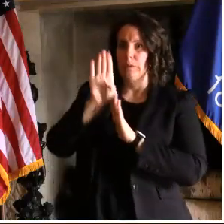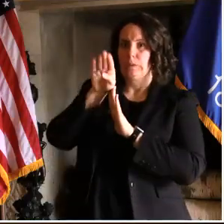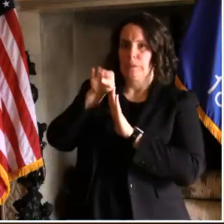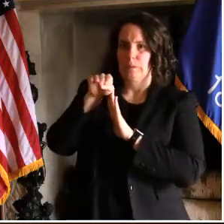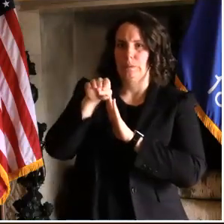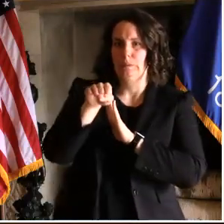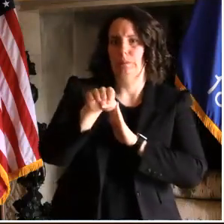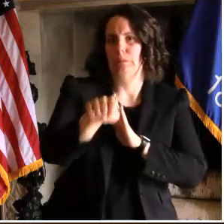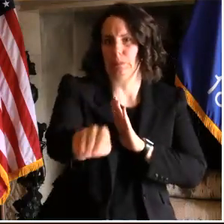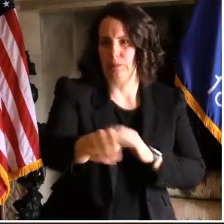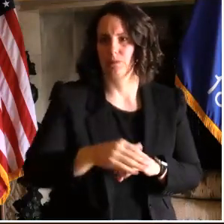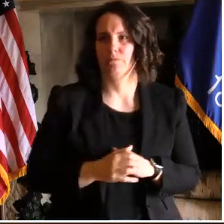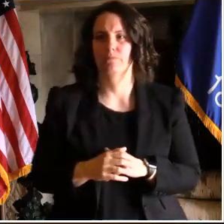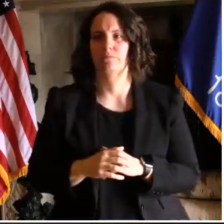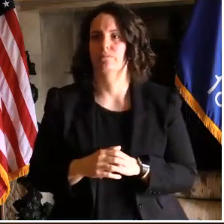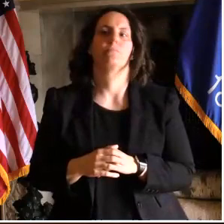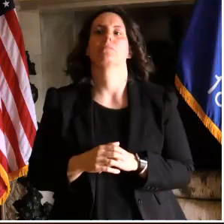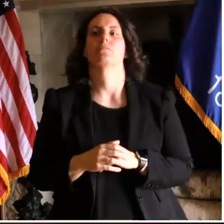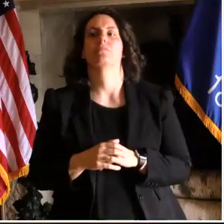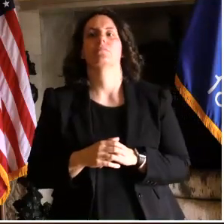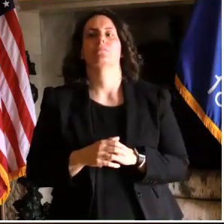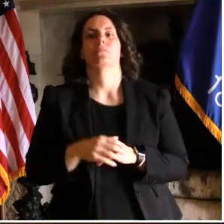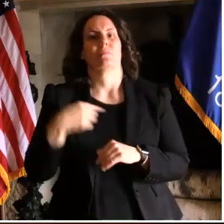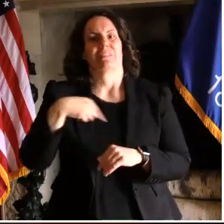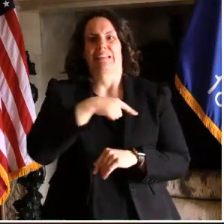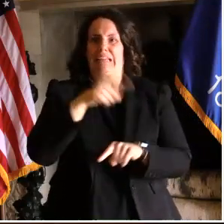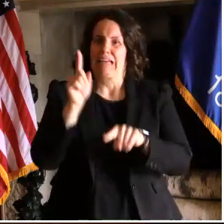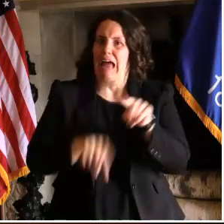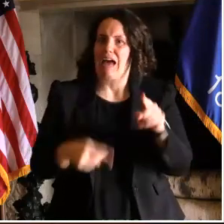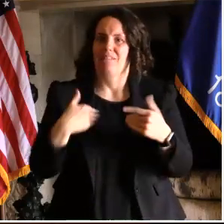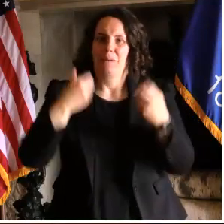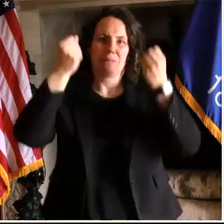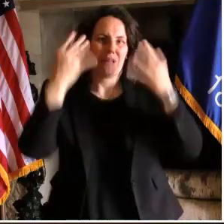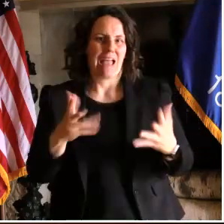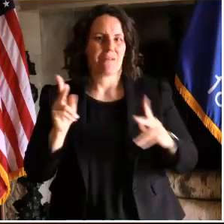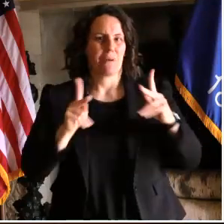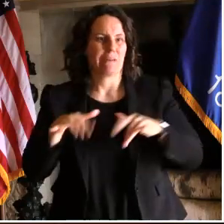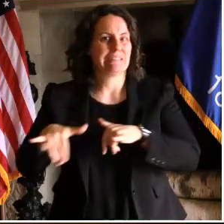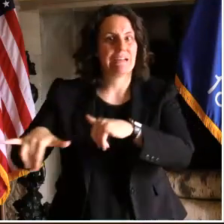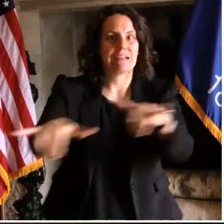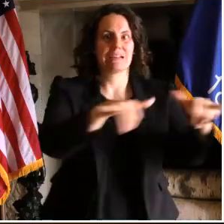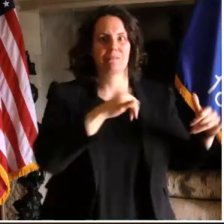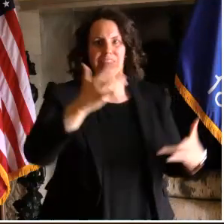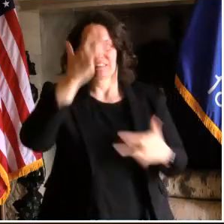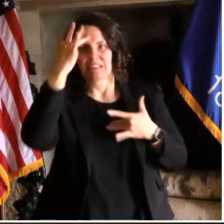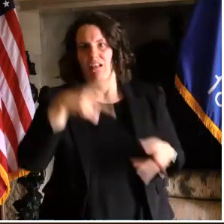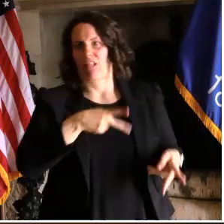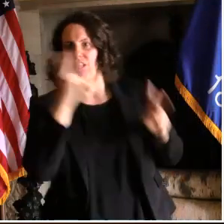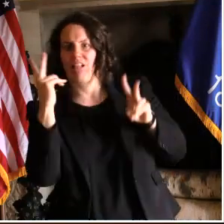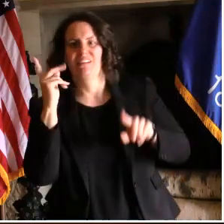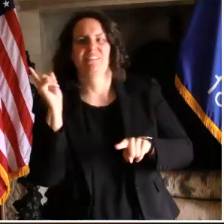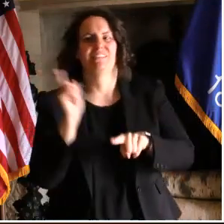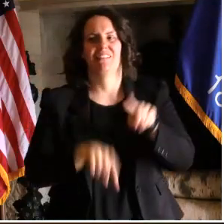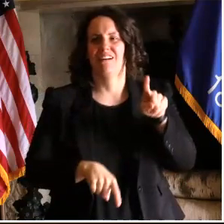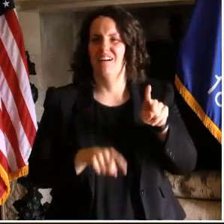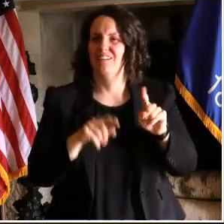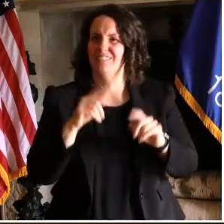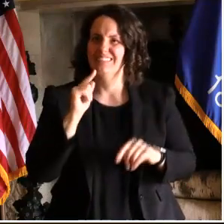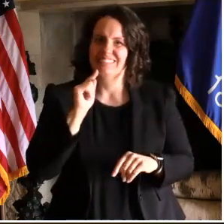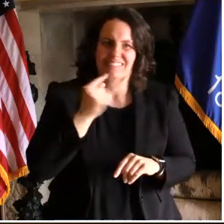have the disease at any one time, the larger the subset of those people who will have severe illness and